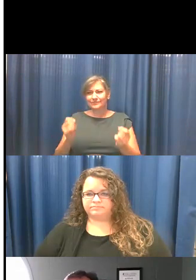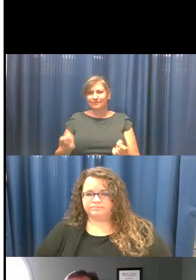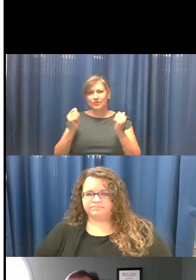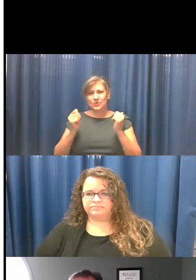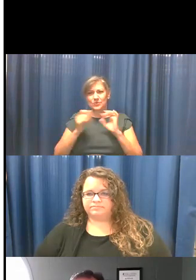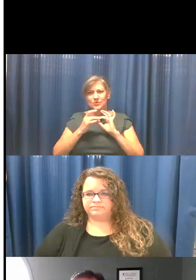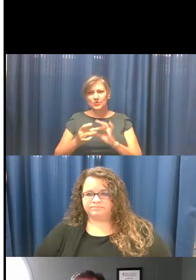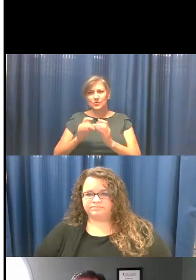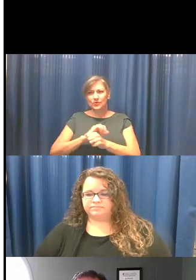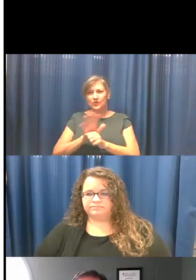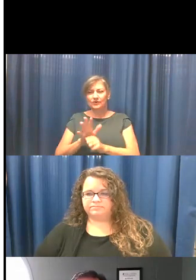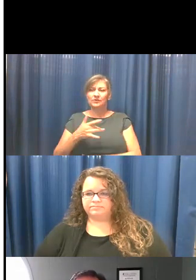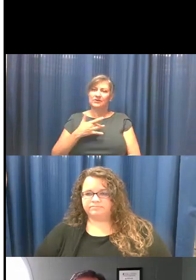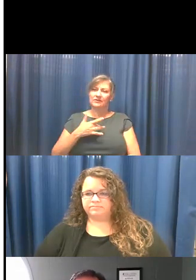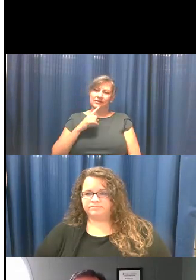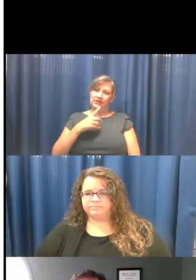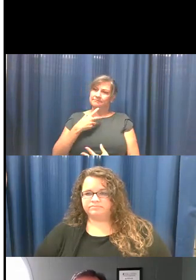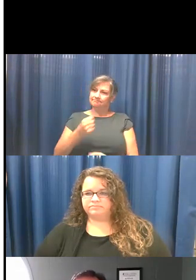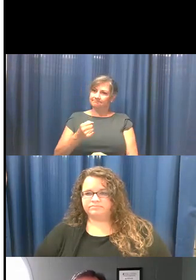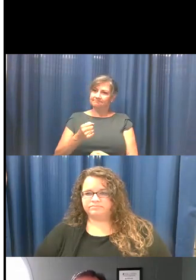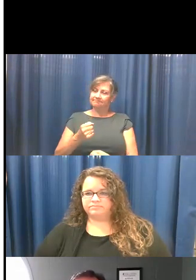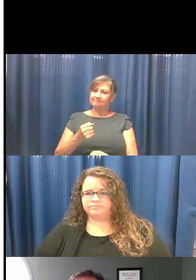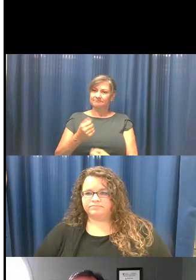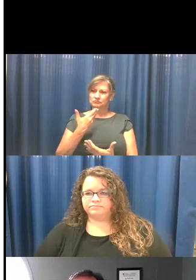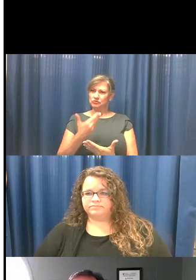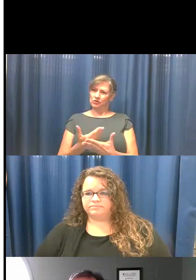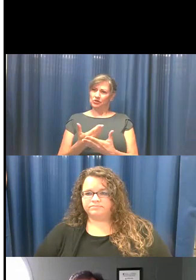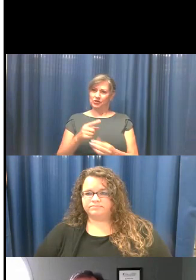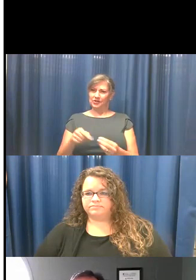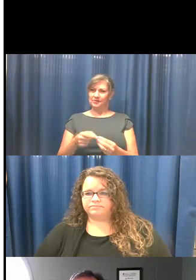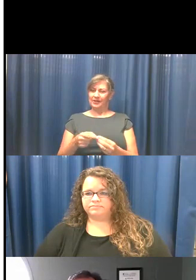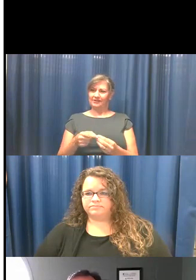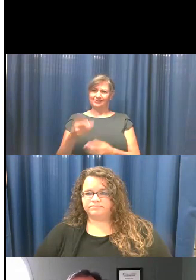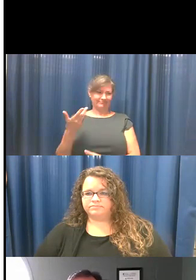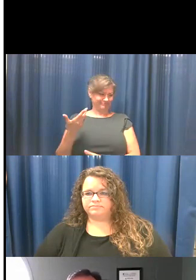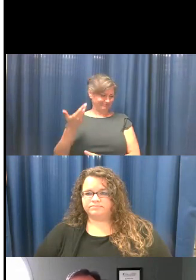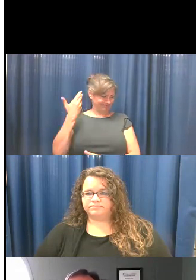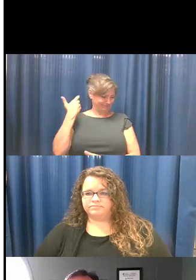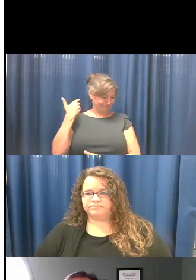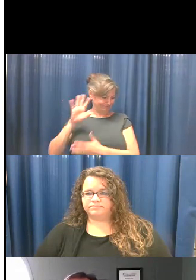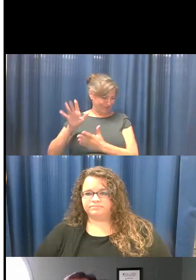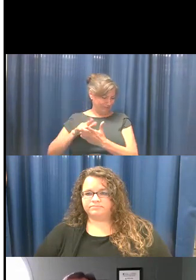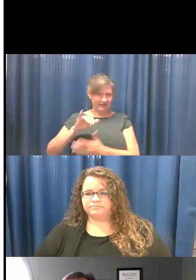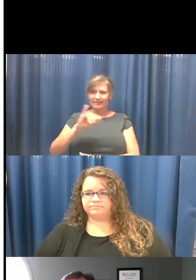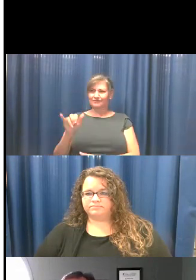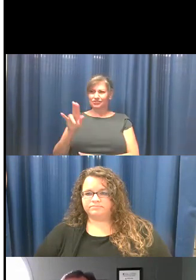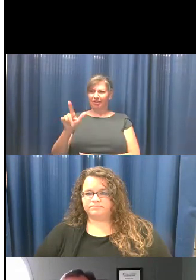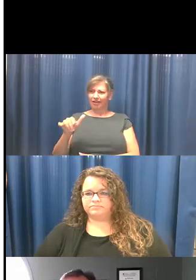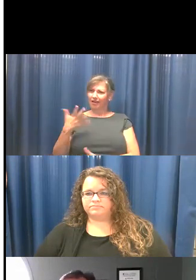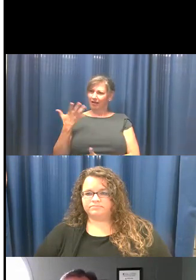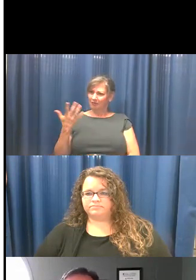So we were feeling really confident and feeling really good about where we were back about middle of July.